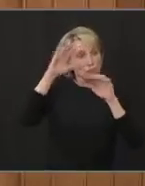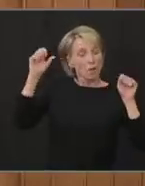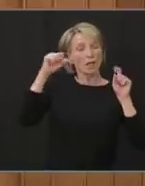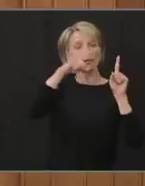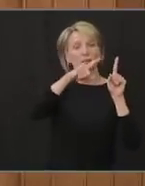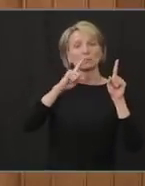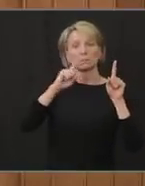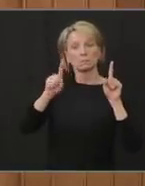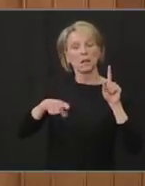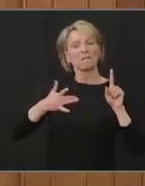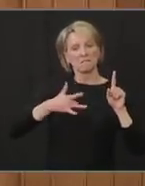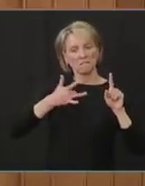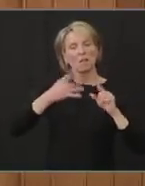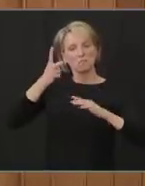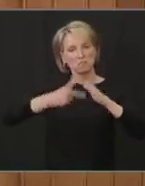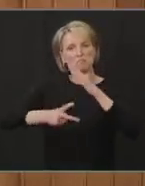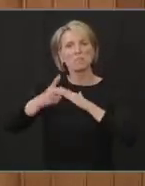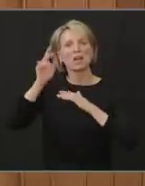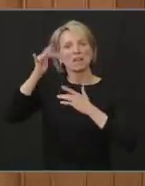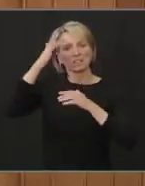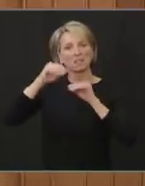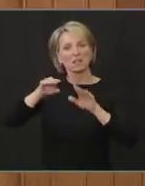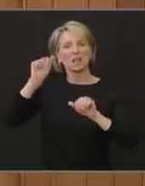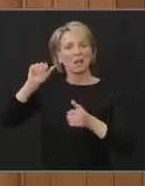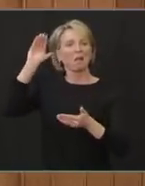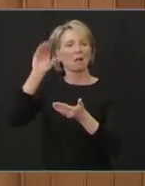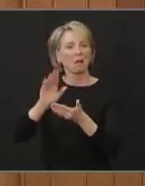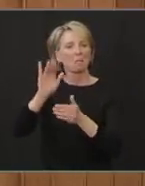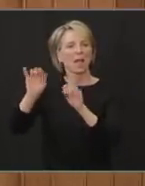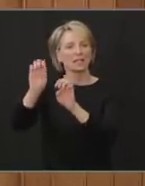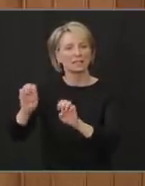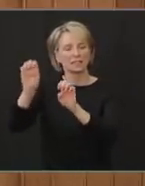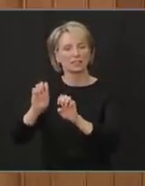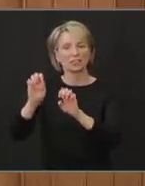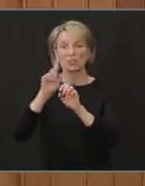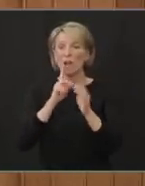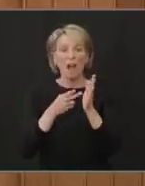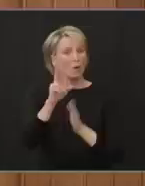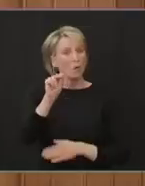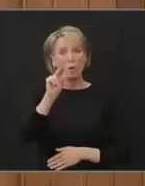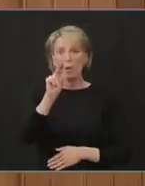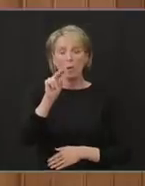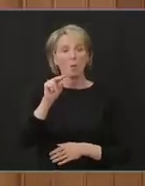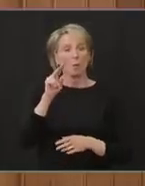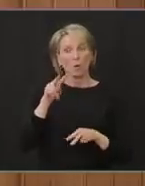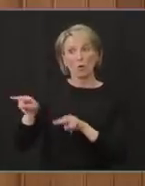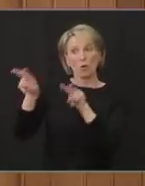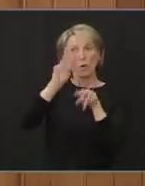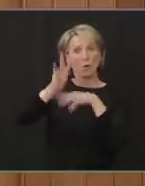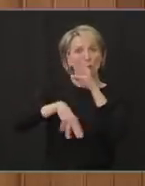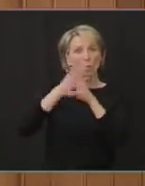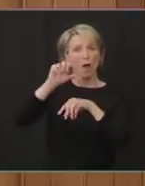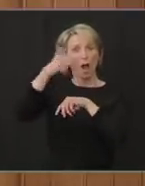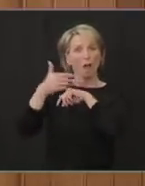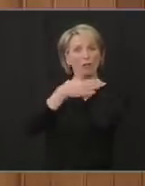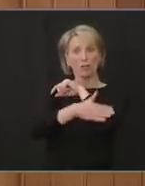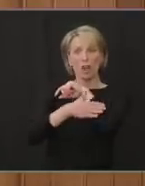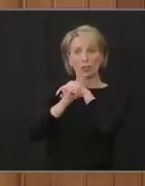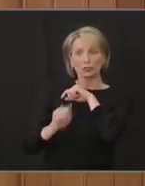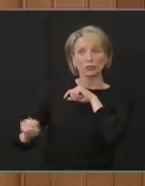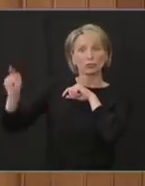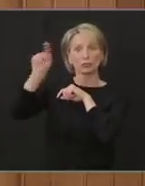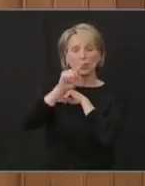That's not how this works. There is no country that has turned the corner on COVID-19 by giving